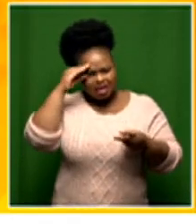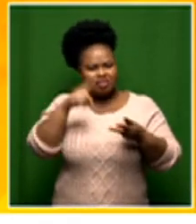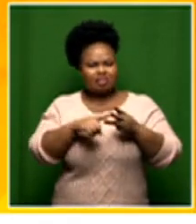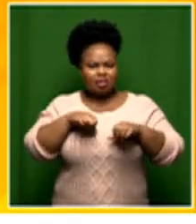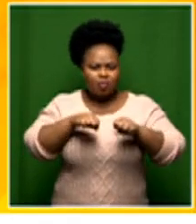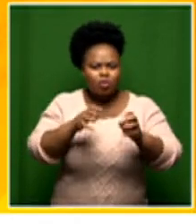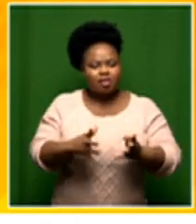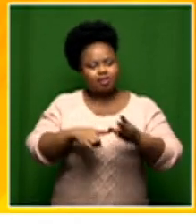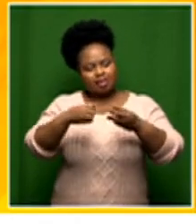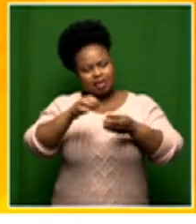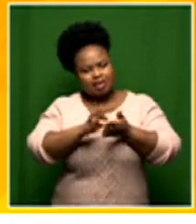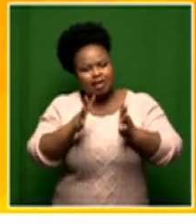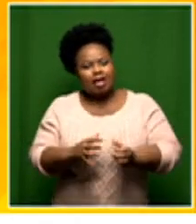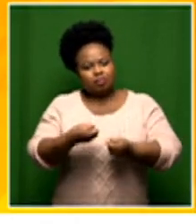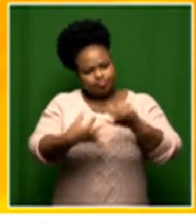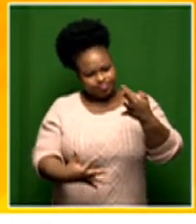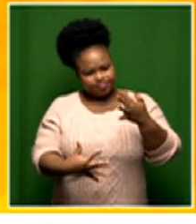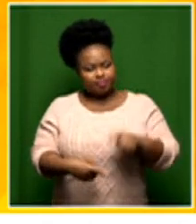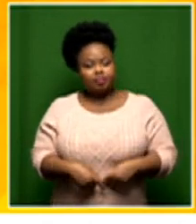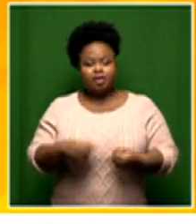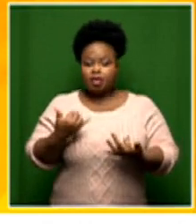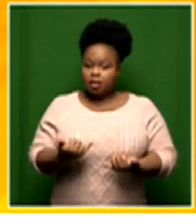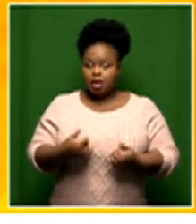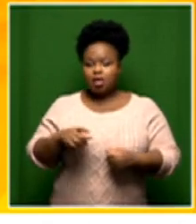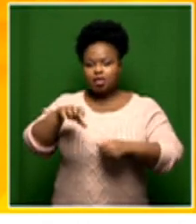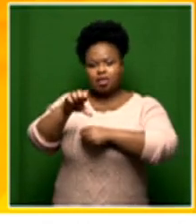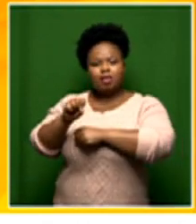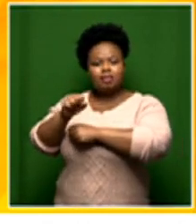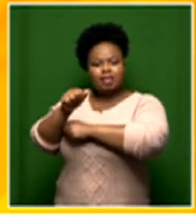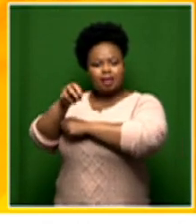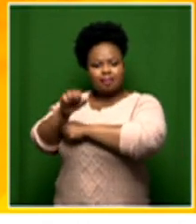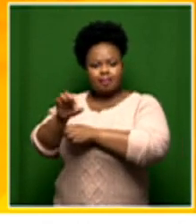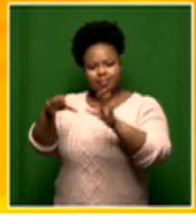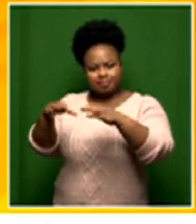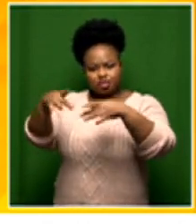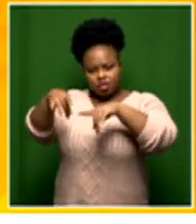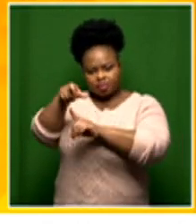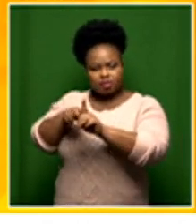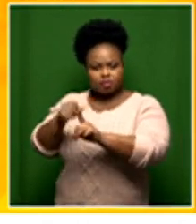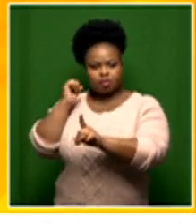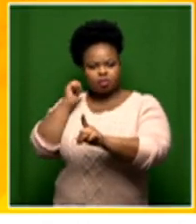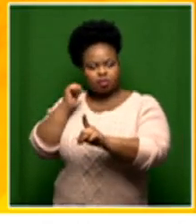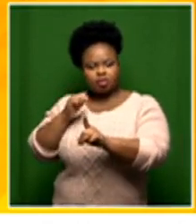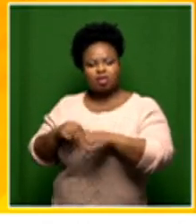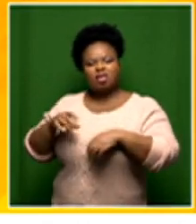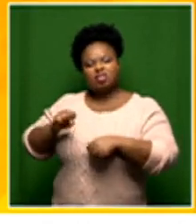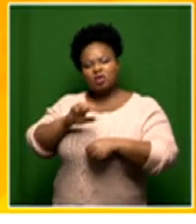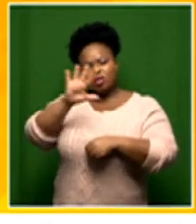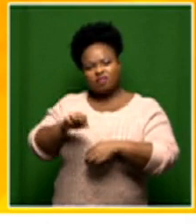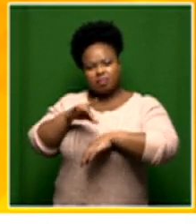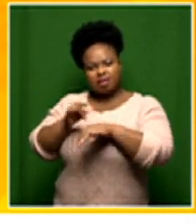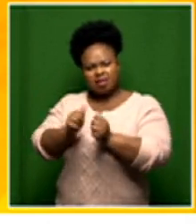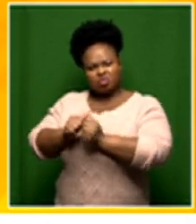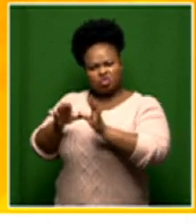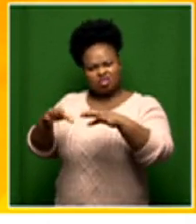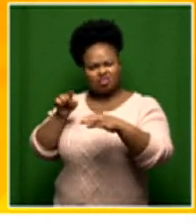cleaners. So in that regard, we spoke to the South African Medical Association chairperson yesterday, and she expressed